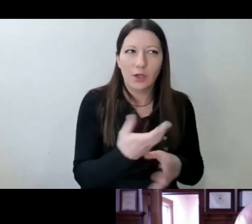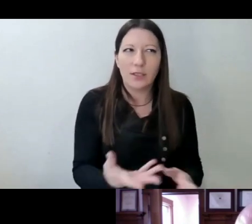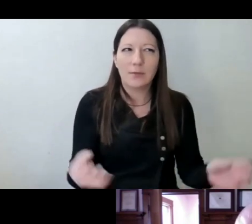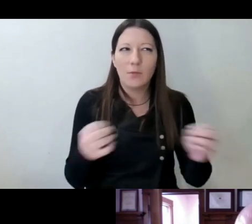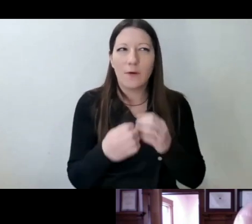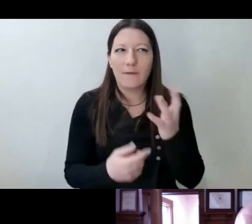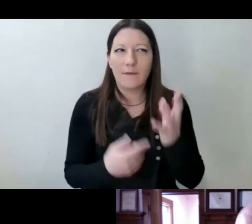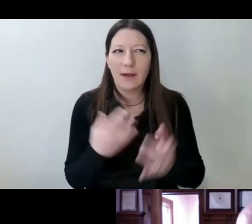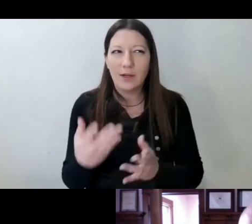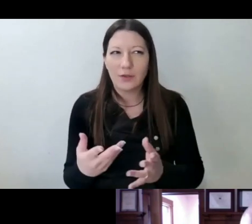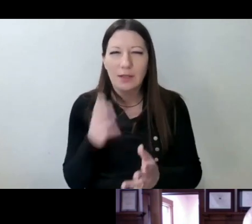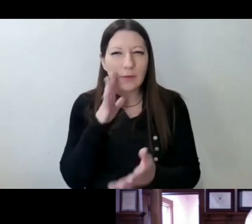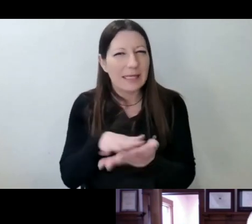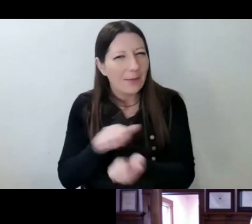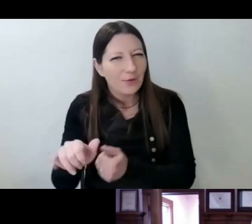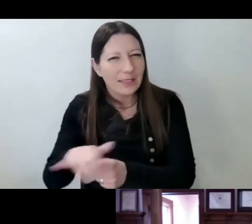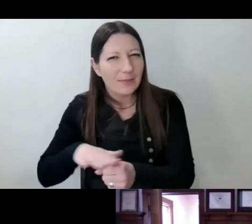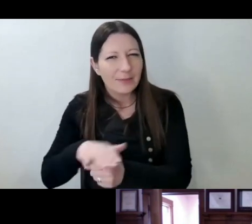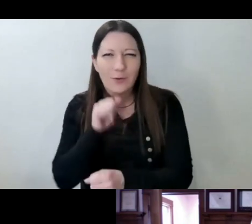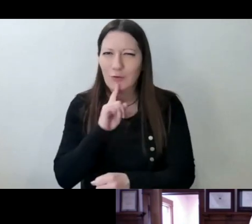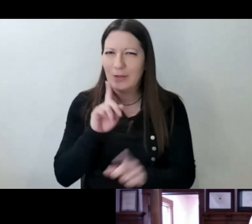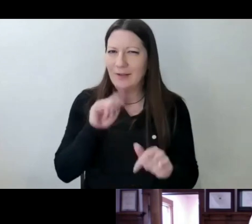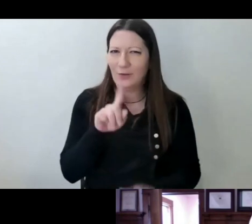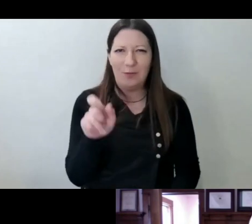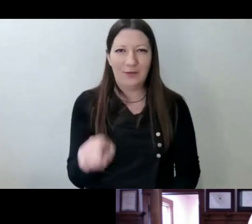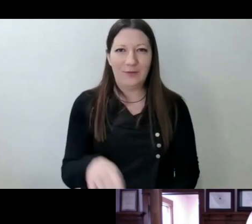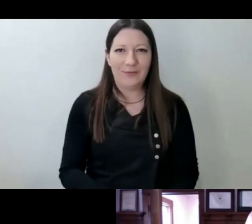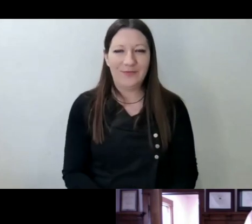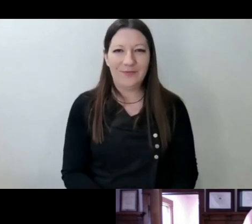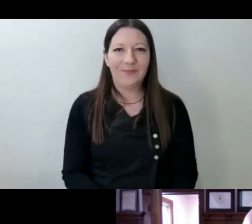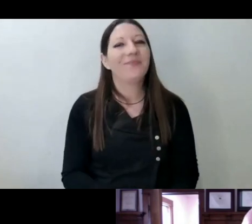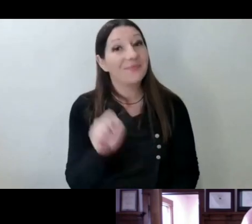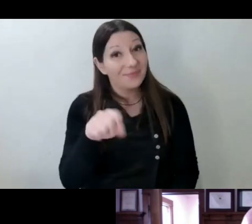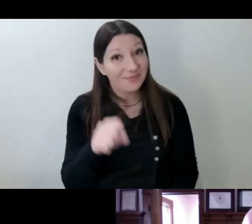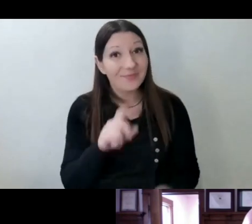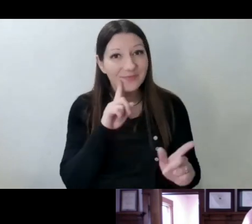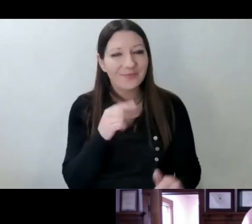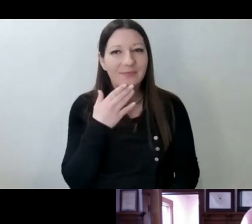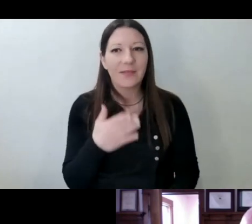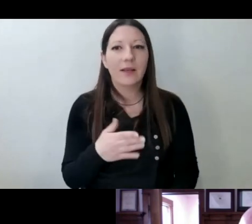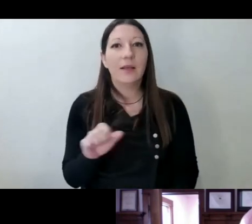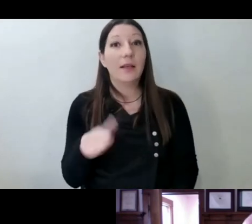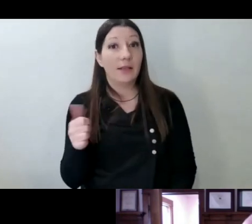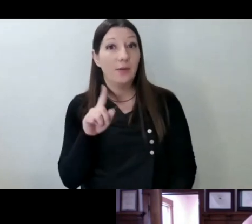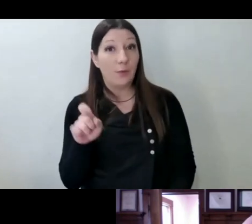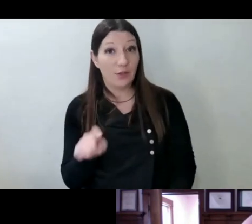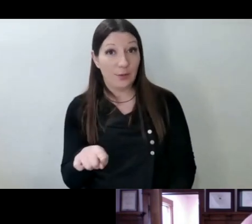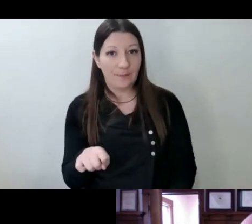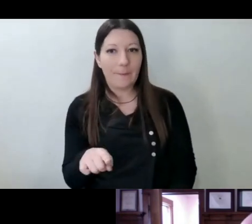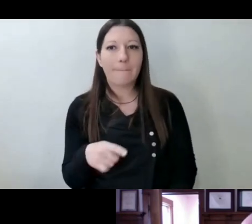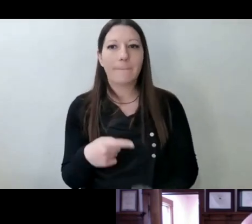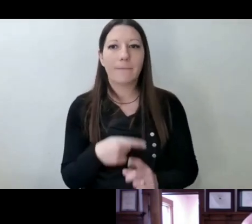your question. No, it absolutely does. Thank you. That was great. I have a question that's somewhat related to that here from